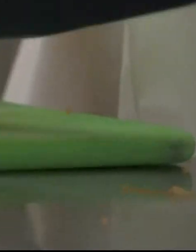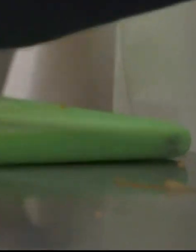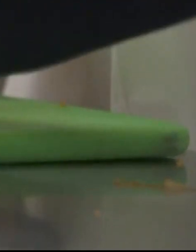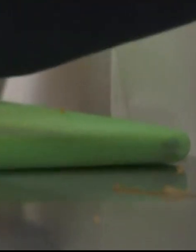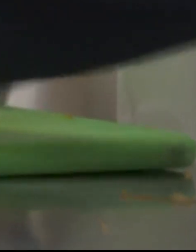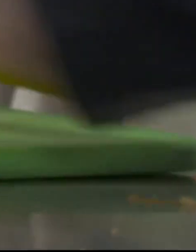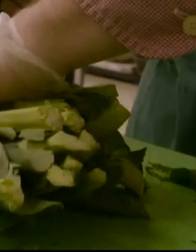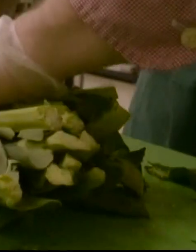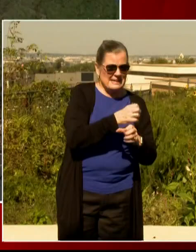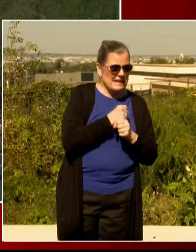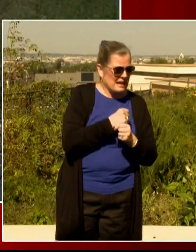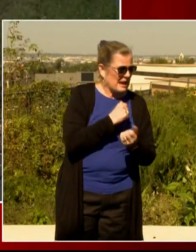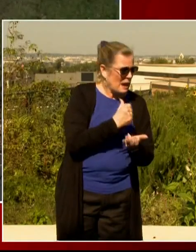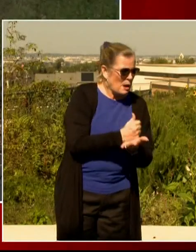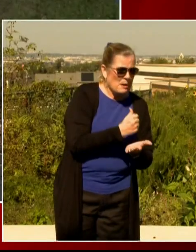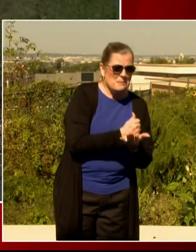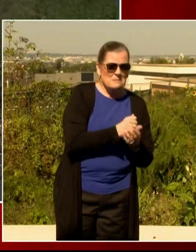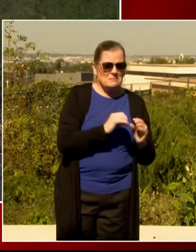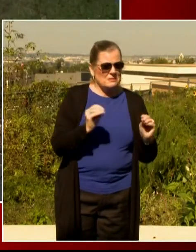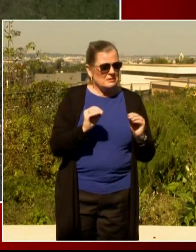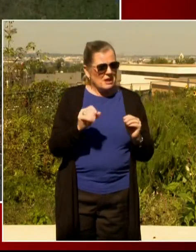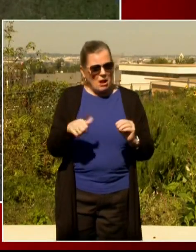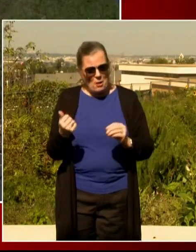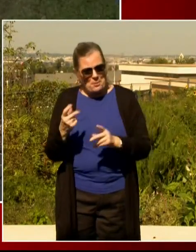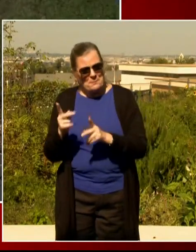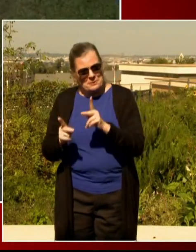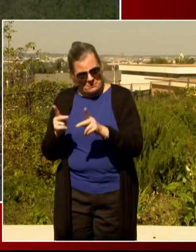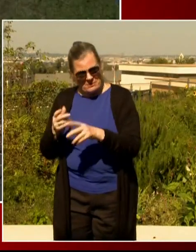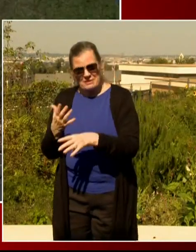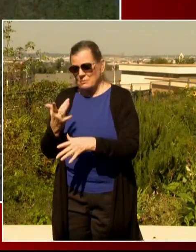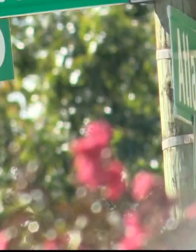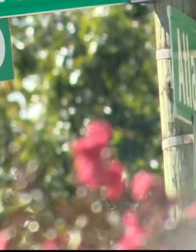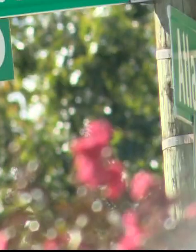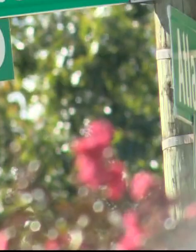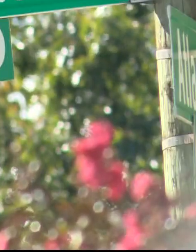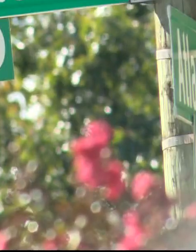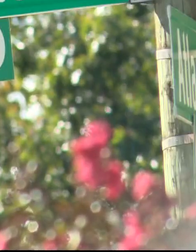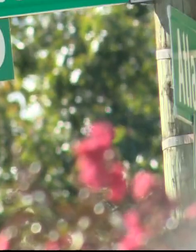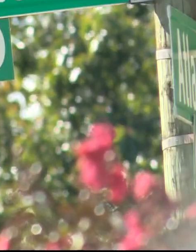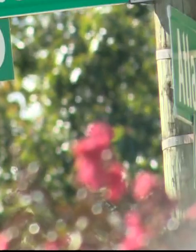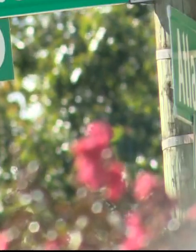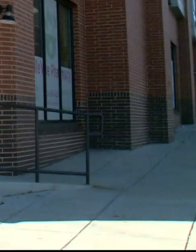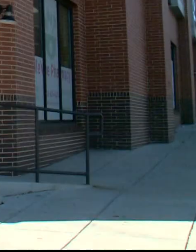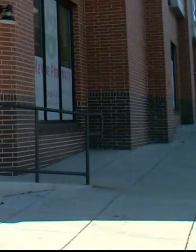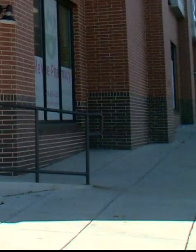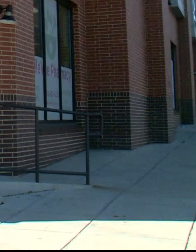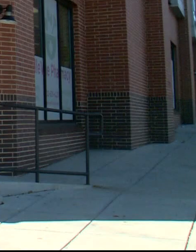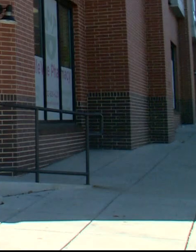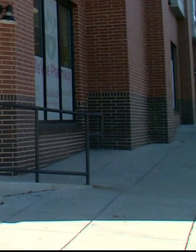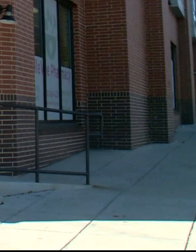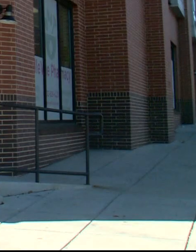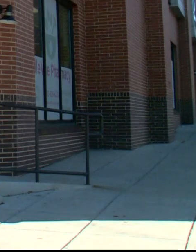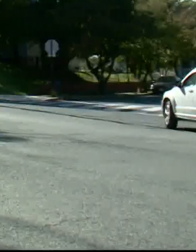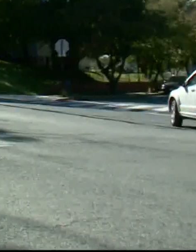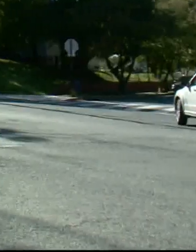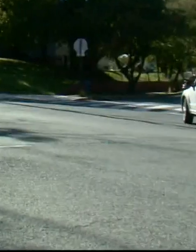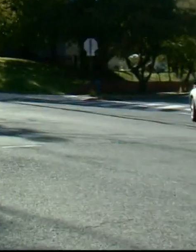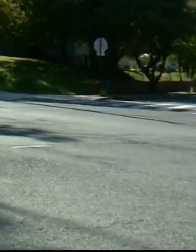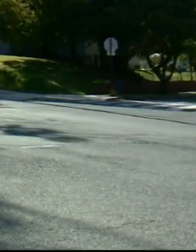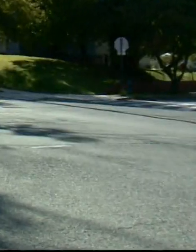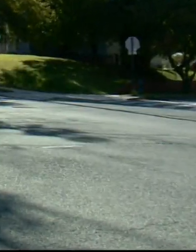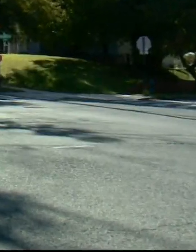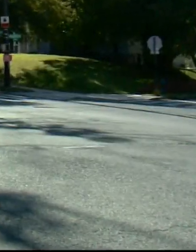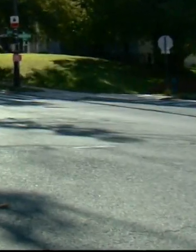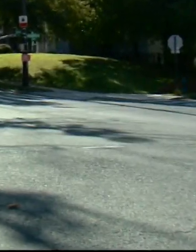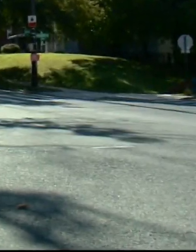their family success centers. Rachel Dennis is a native Washingtonian who has lived in wards 7 and 8. She says the Family Success Center at